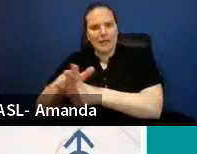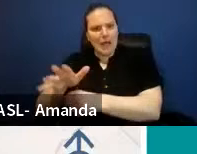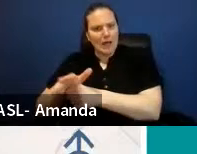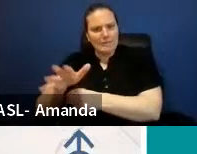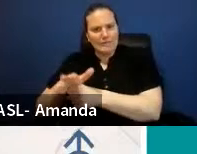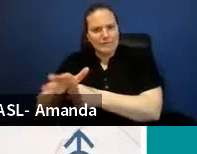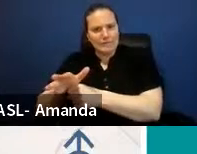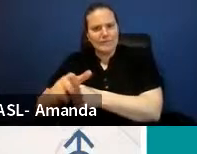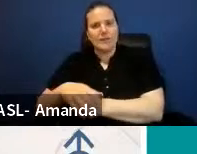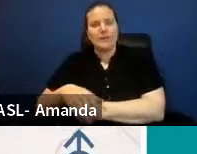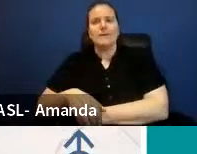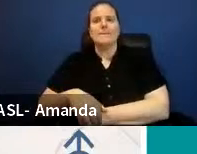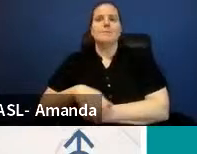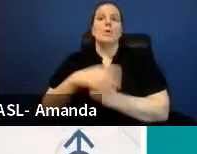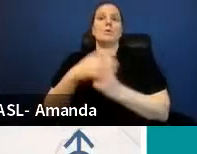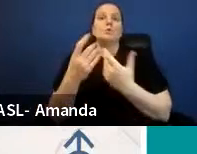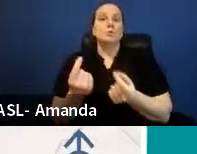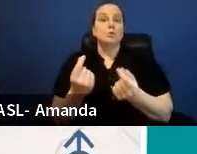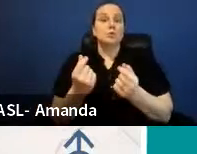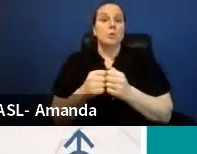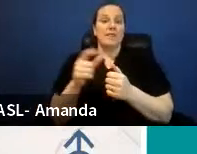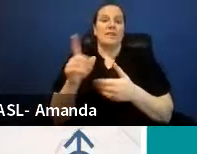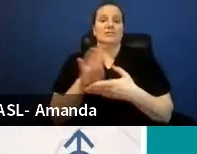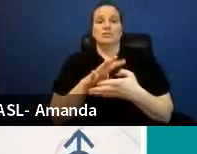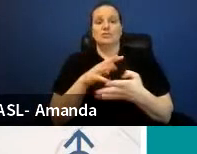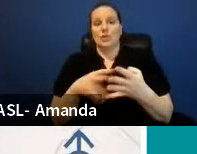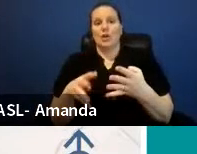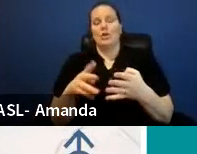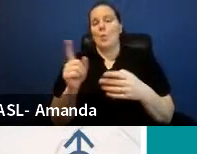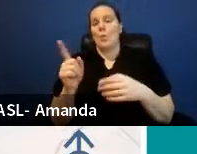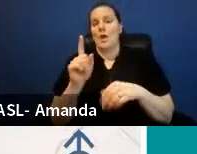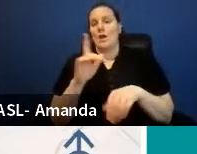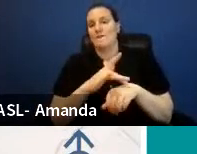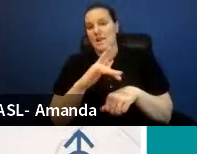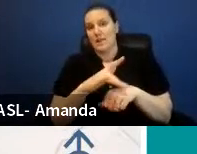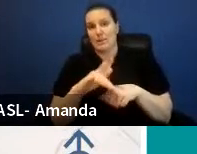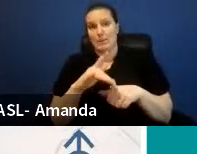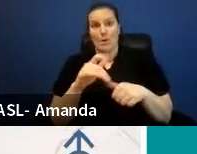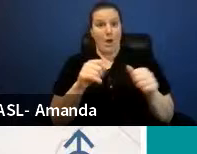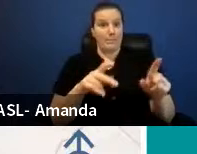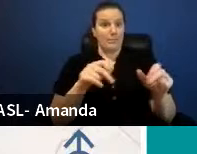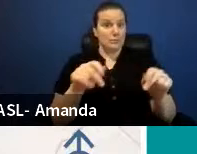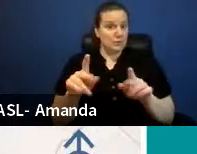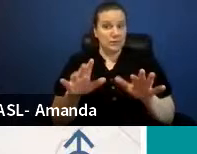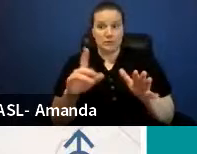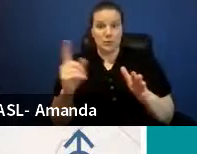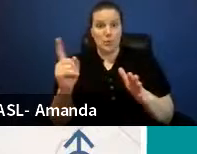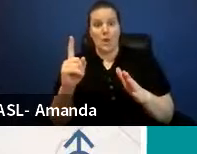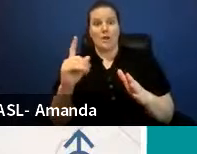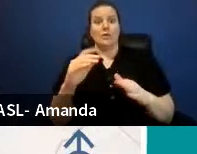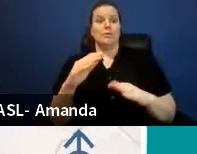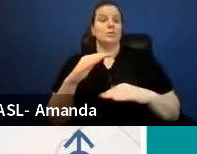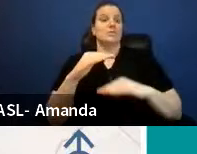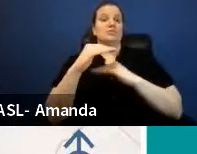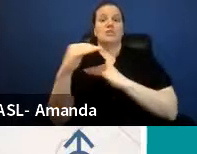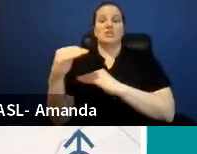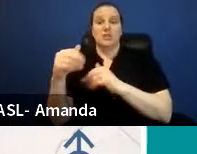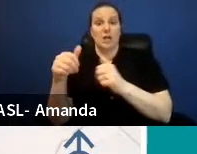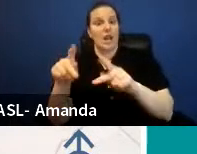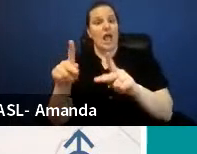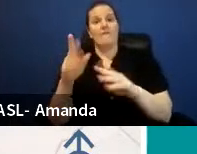share where there's available opportunities, where there's restrictions that allow